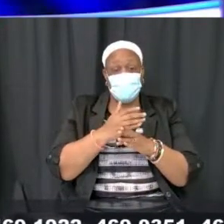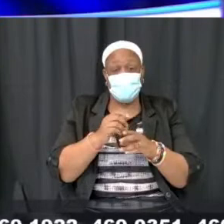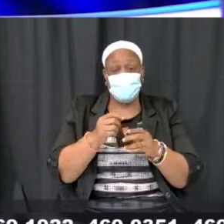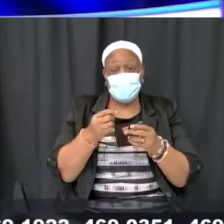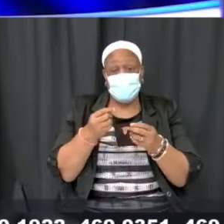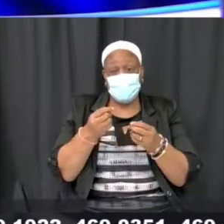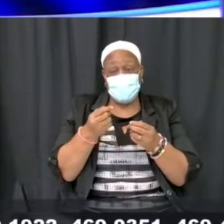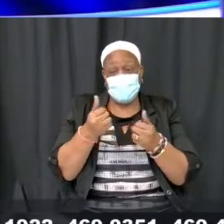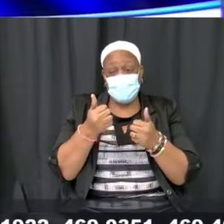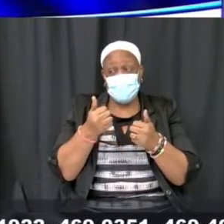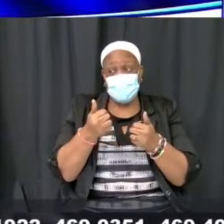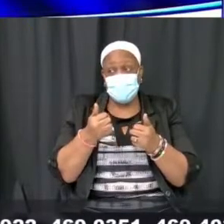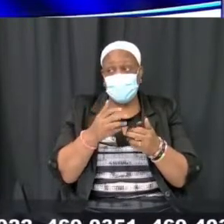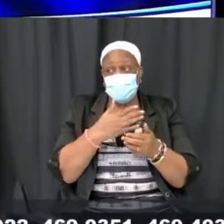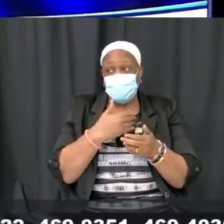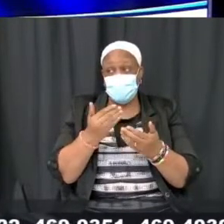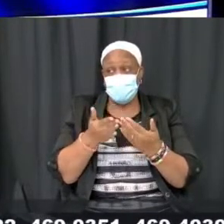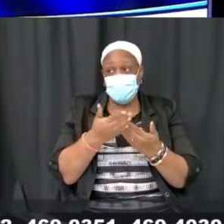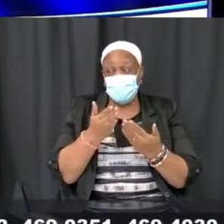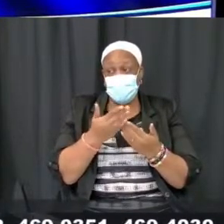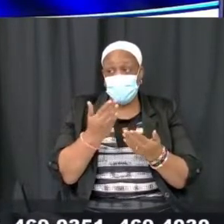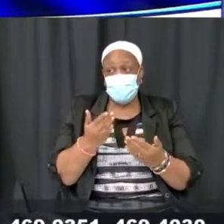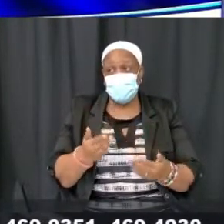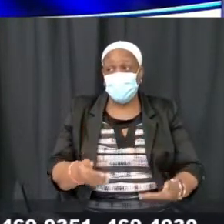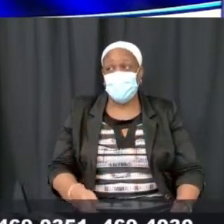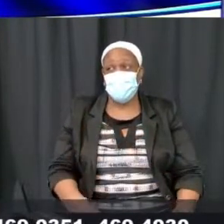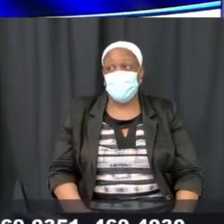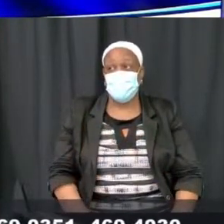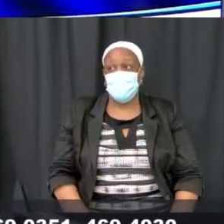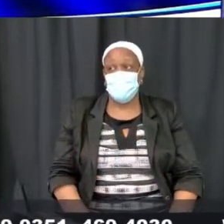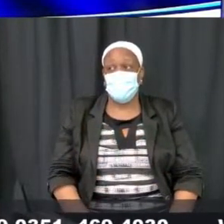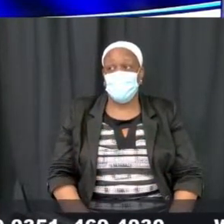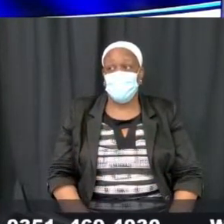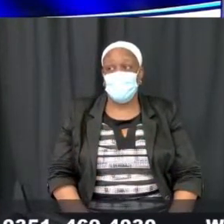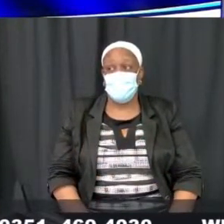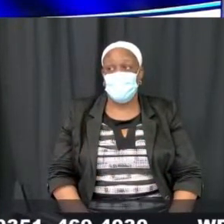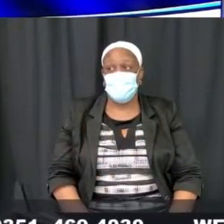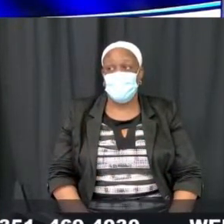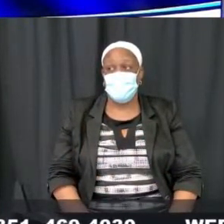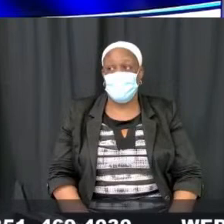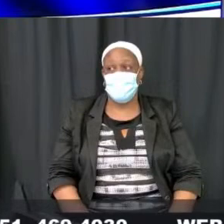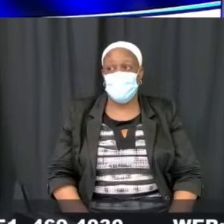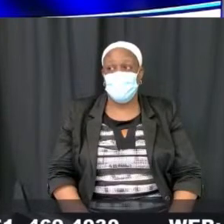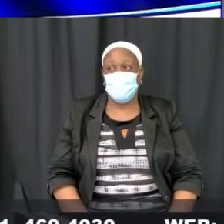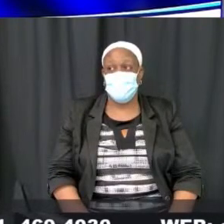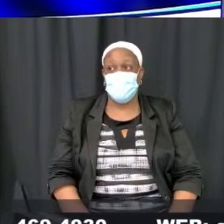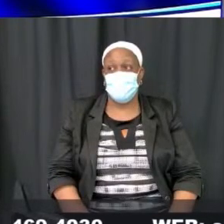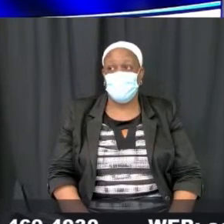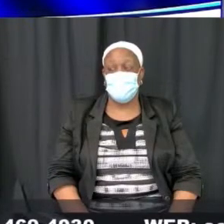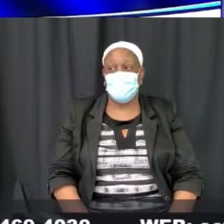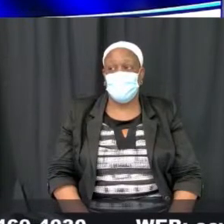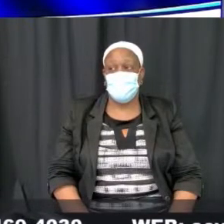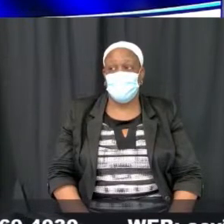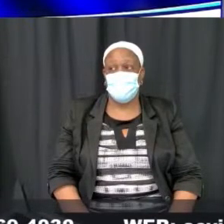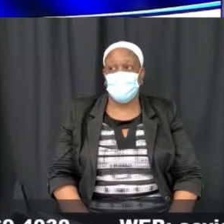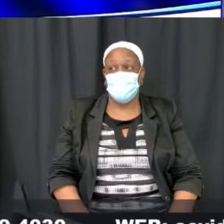you would have a greater incidence of the disease, and if you have a greater incidence of the disease, you could have a greater mortality.